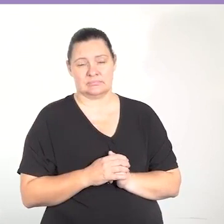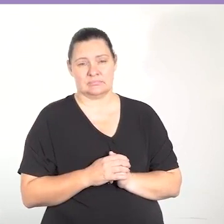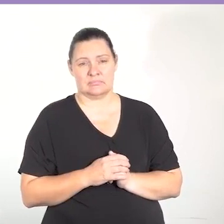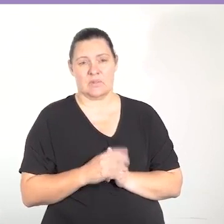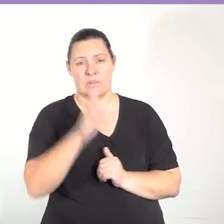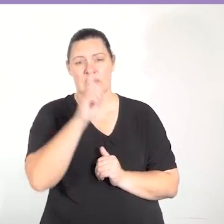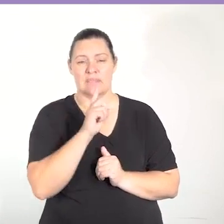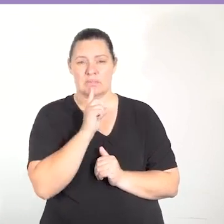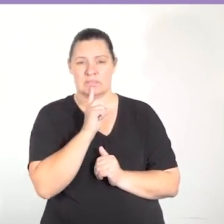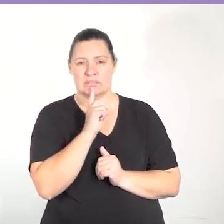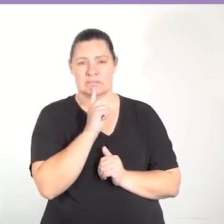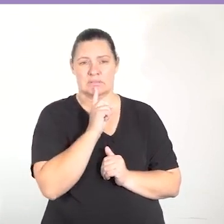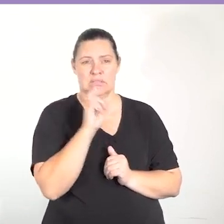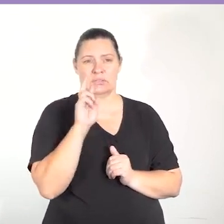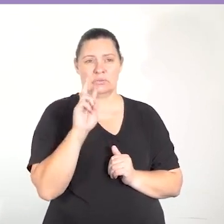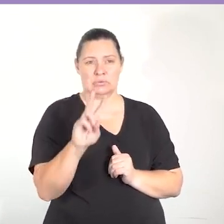And that gives us